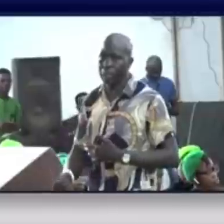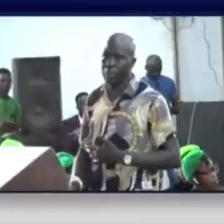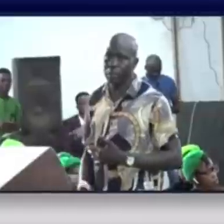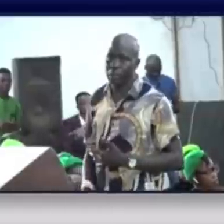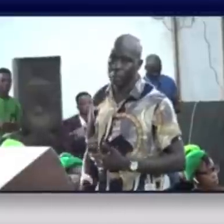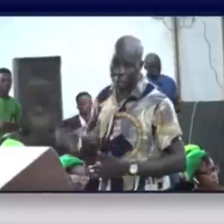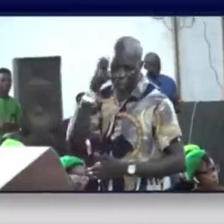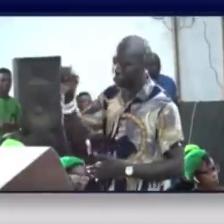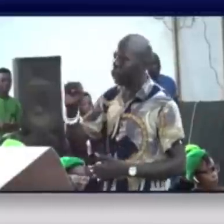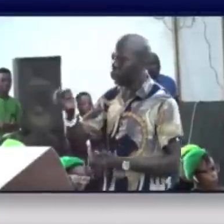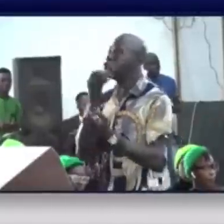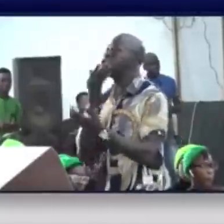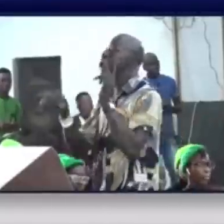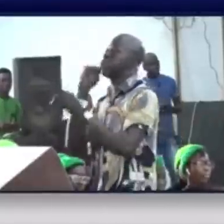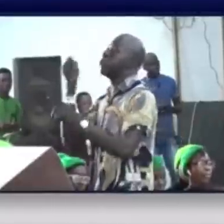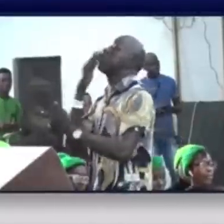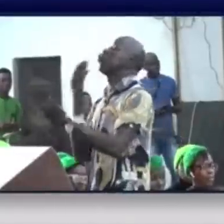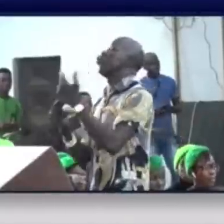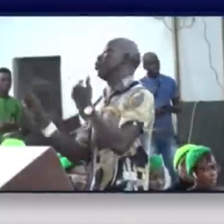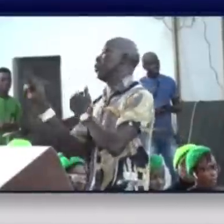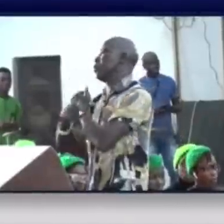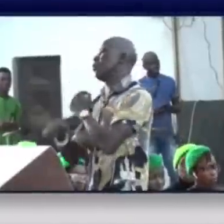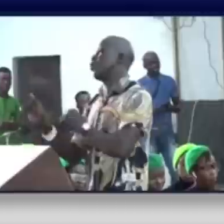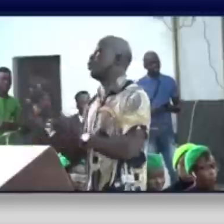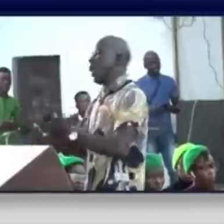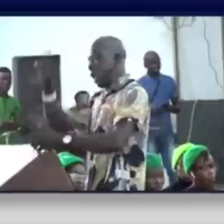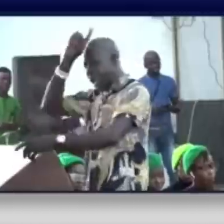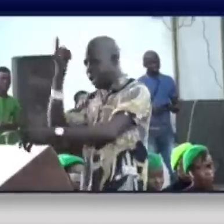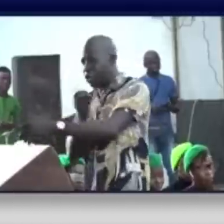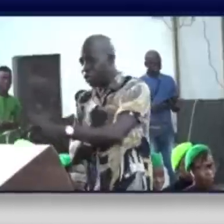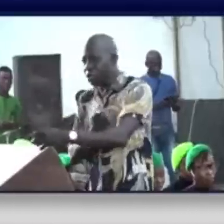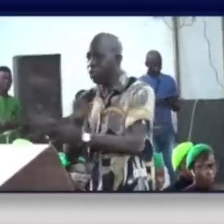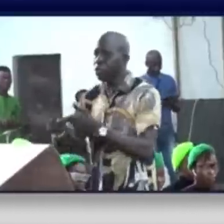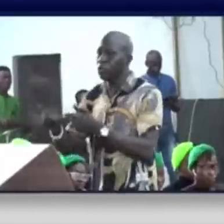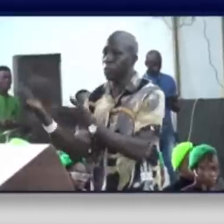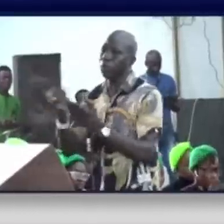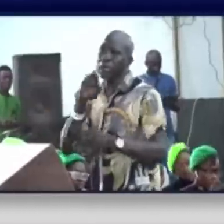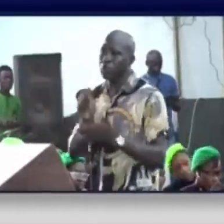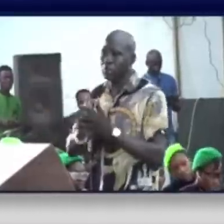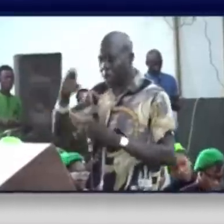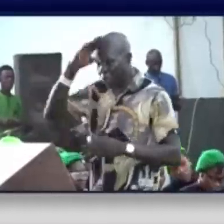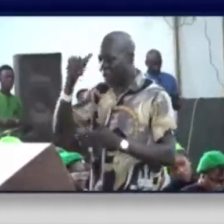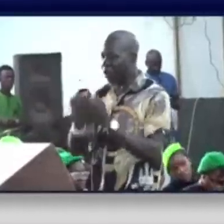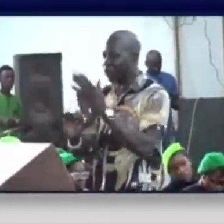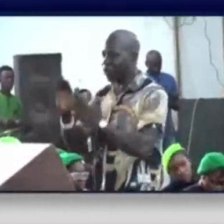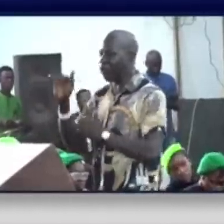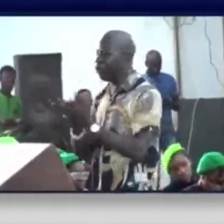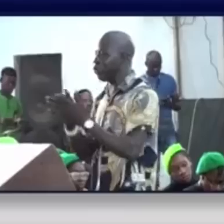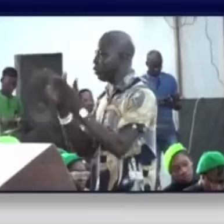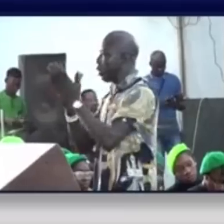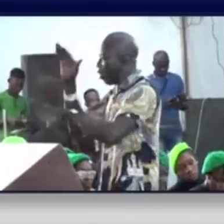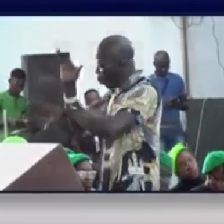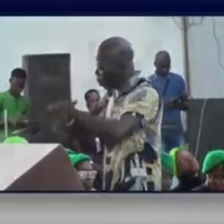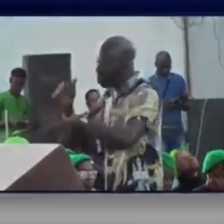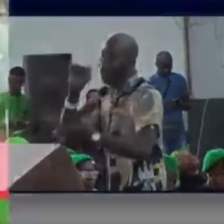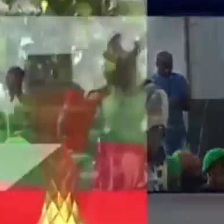She wants to testify to the goodness of God. She says she brought her daughter to see the man of God. And when daddy lay hands on her passport, that